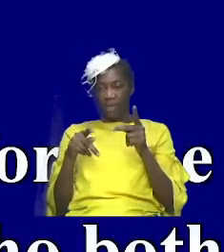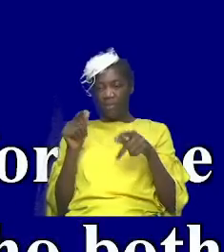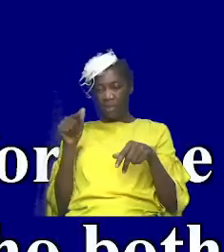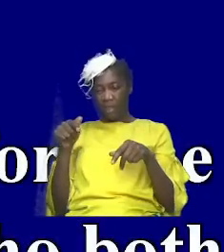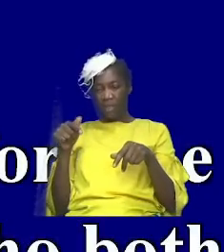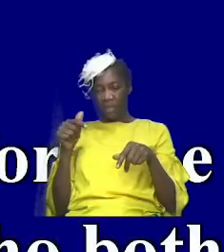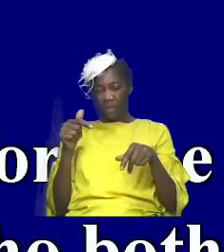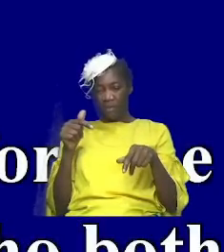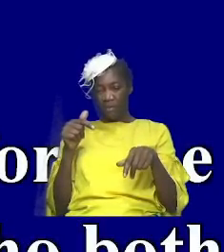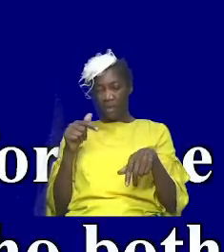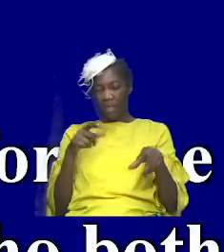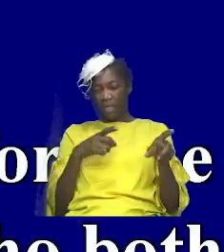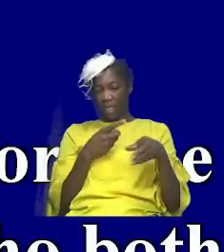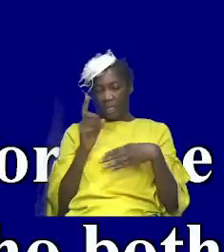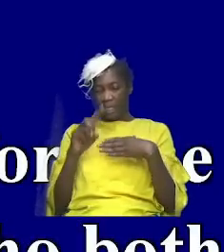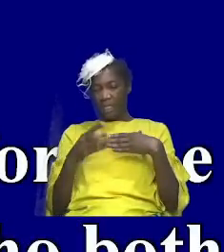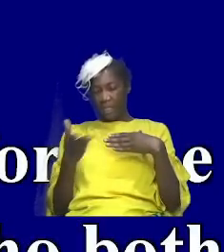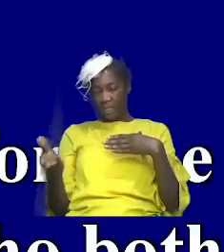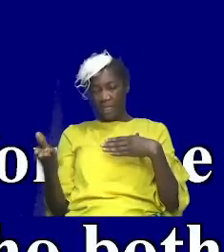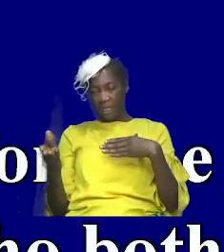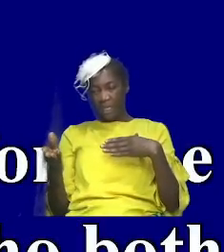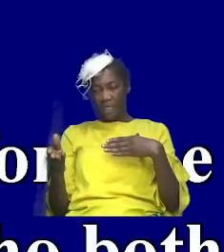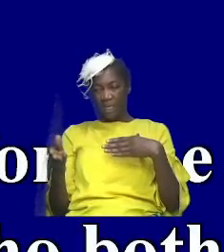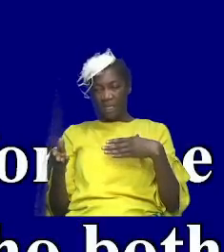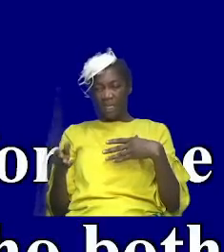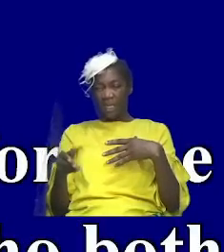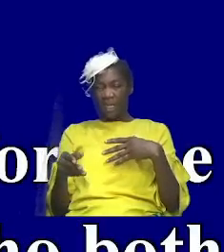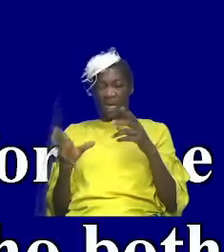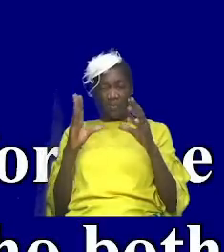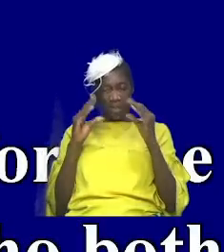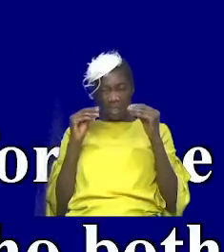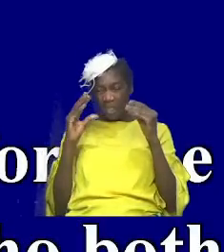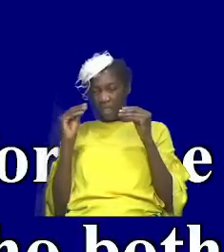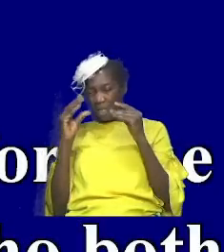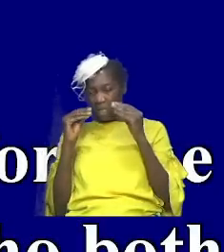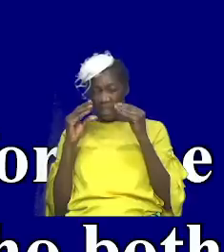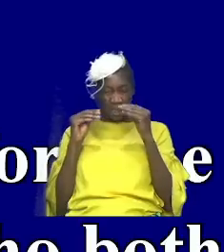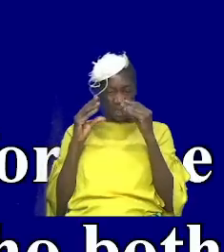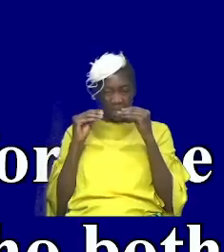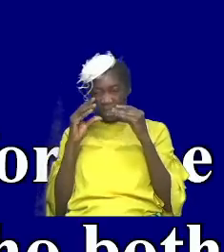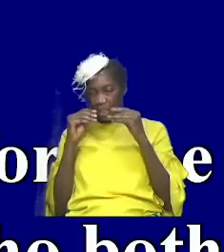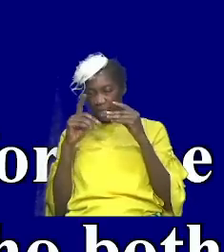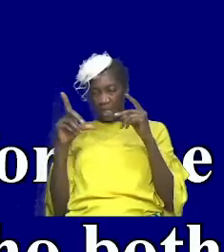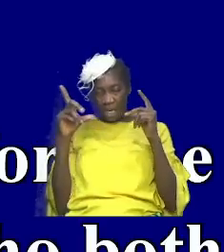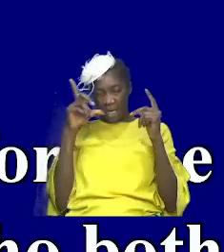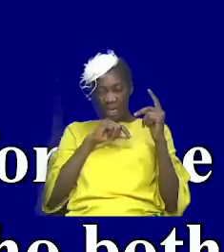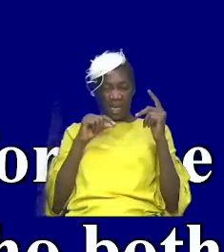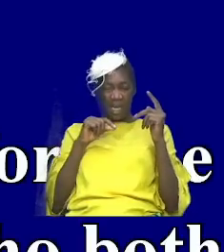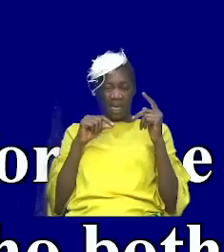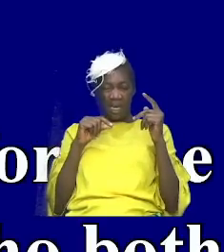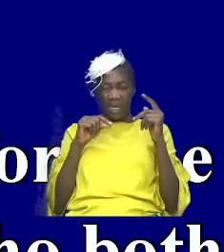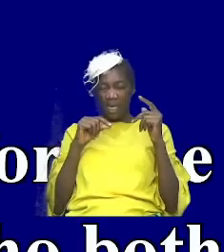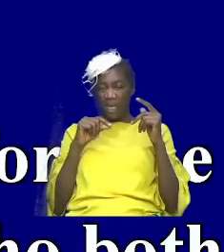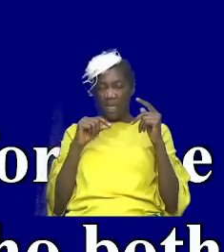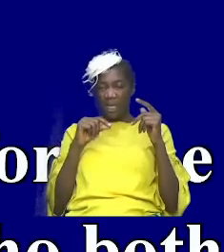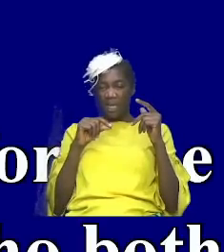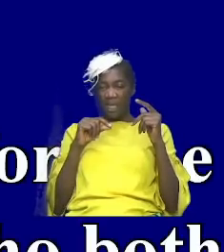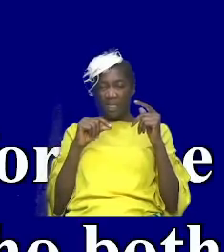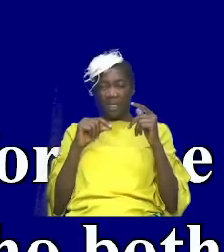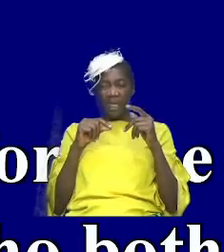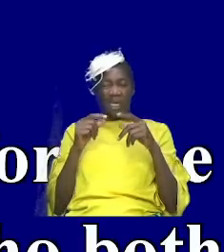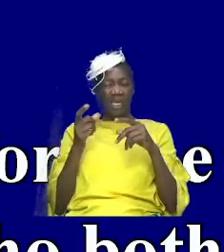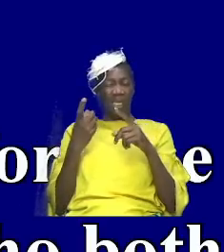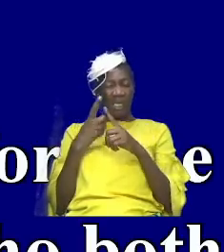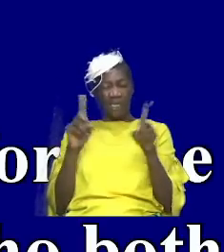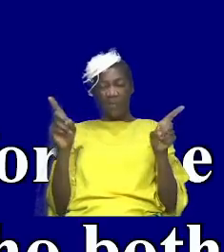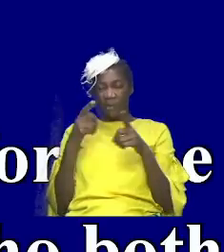and that one did that. And we accuse our brethren of this and that. And we accuse each other of different things. And